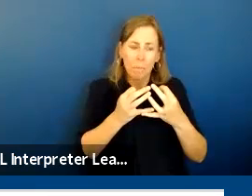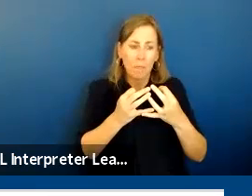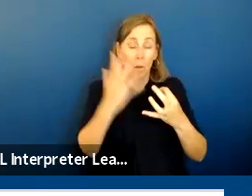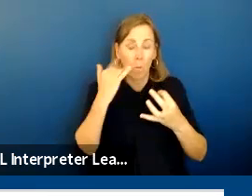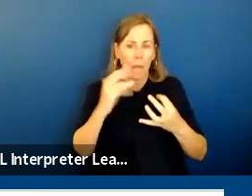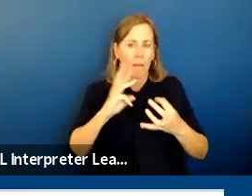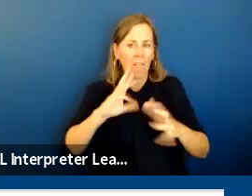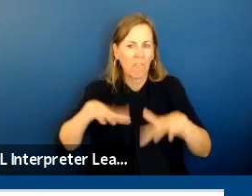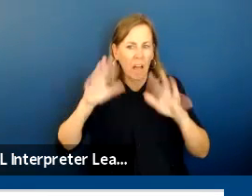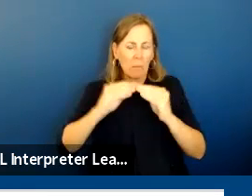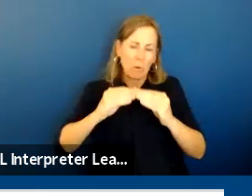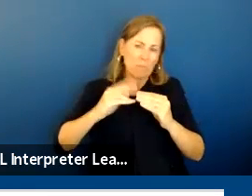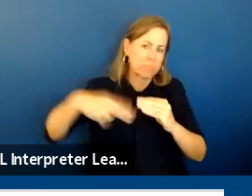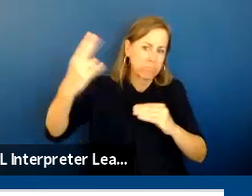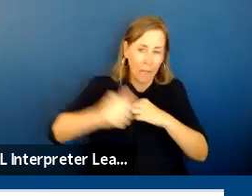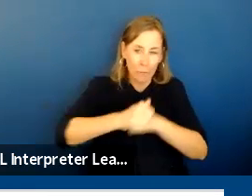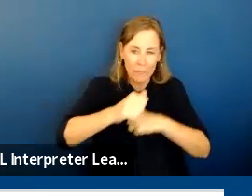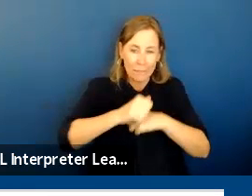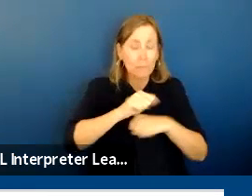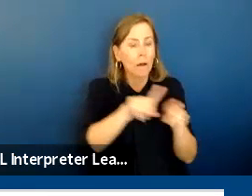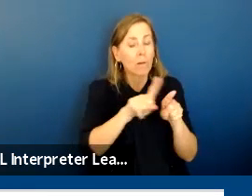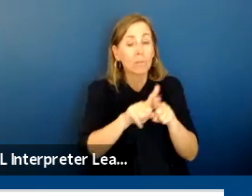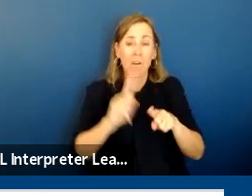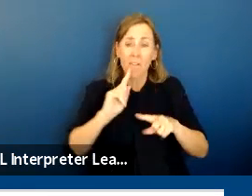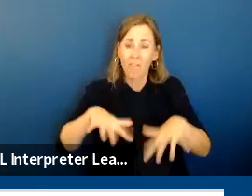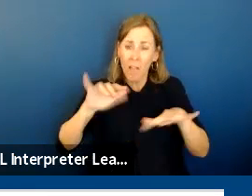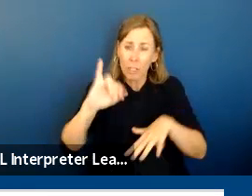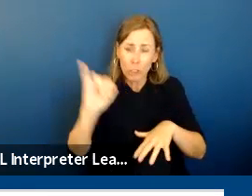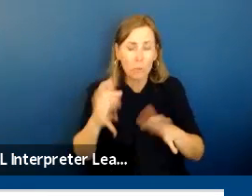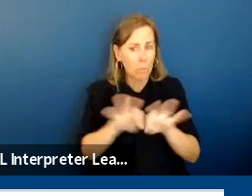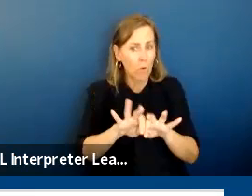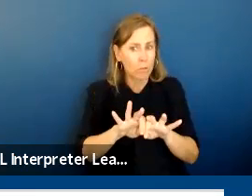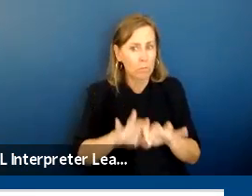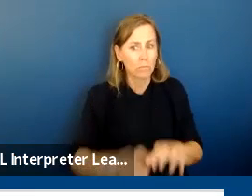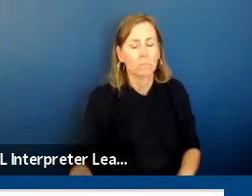wildfire, and the importance of having flood insurance.